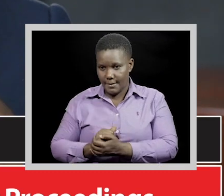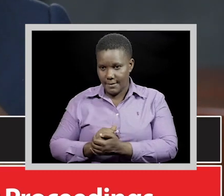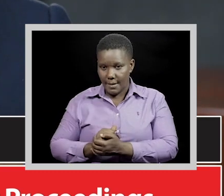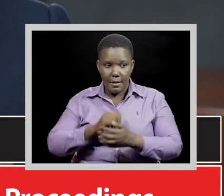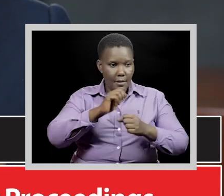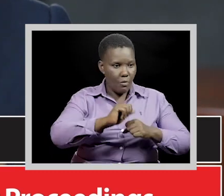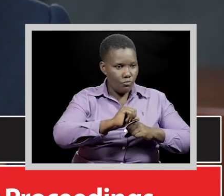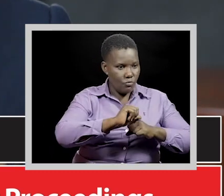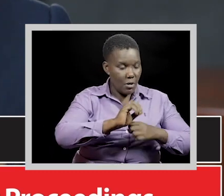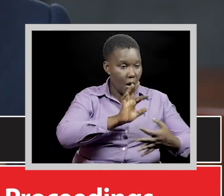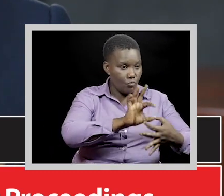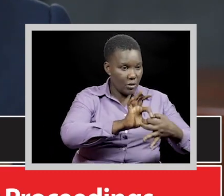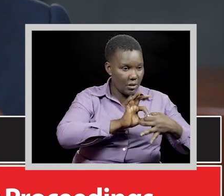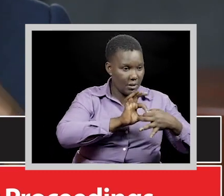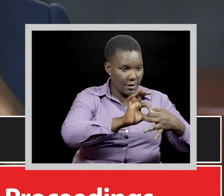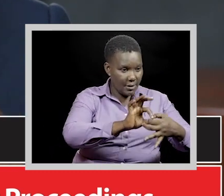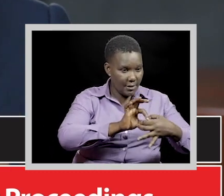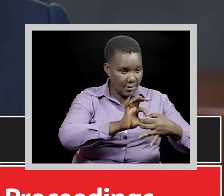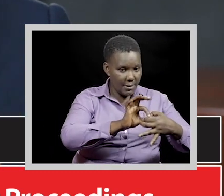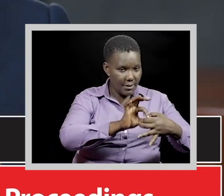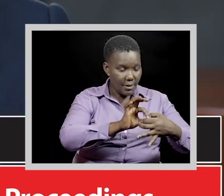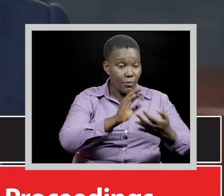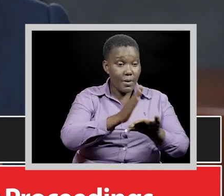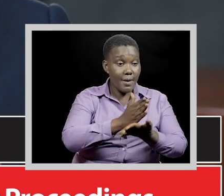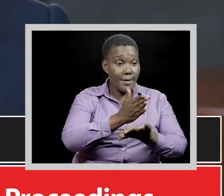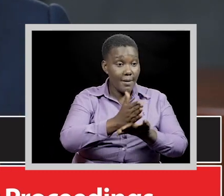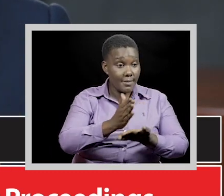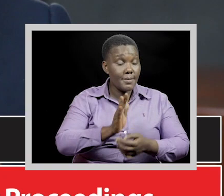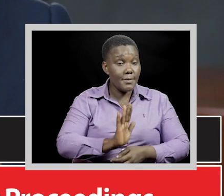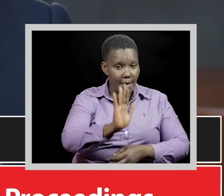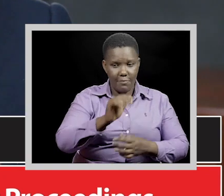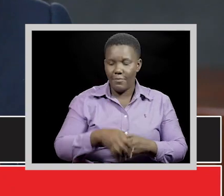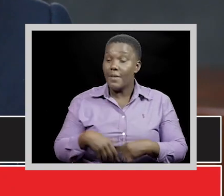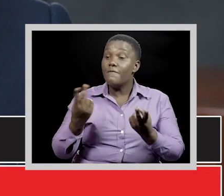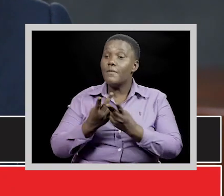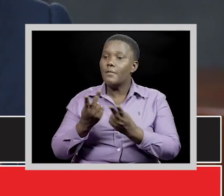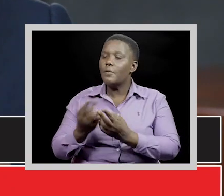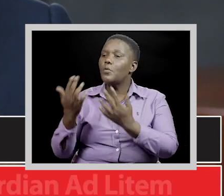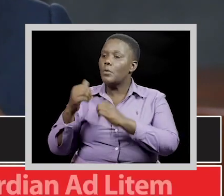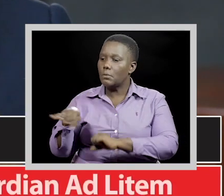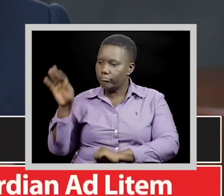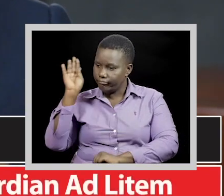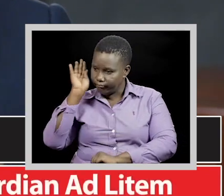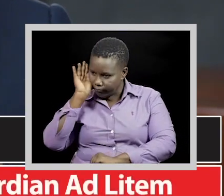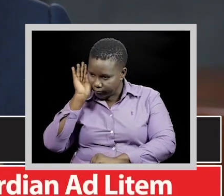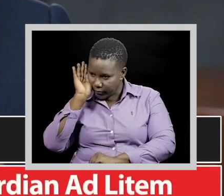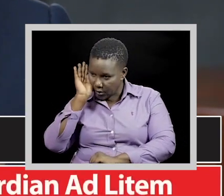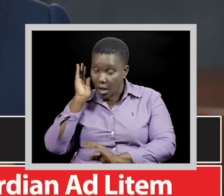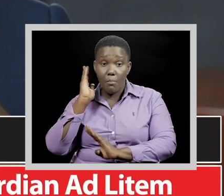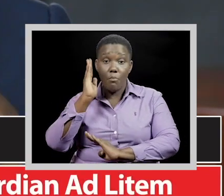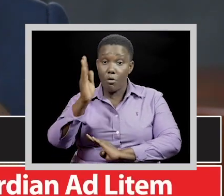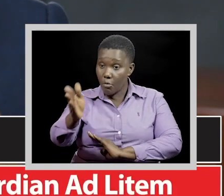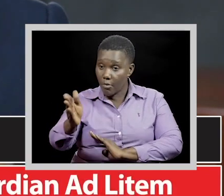be represented and to participate in the proceedings and to be heard